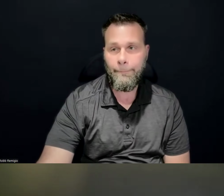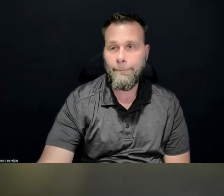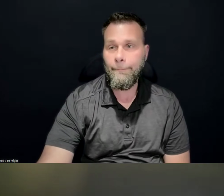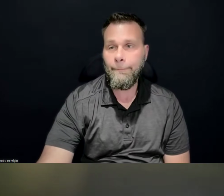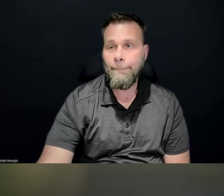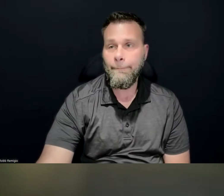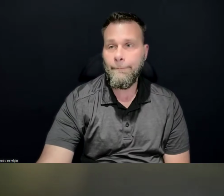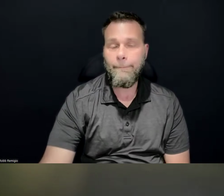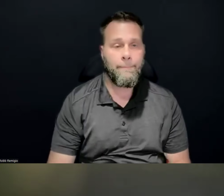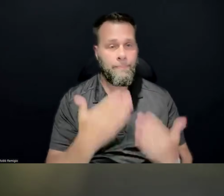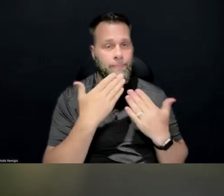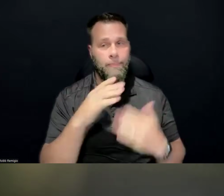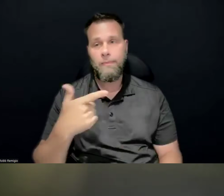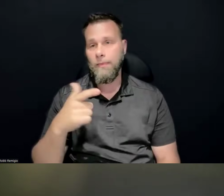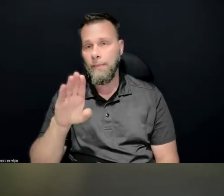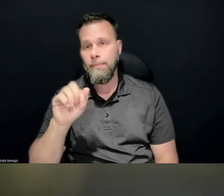Isabel.